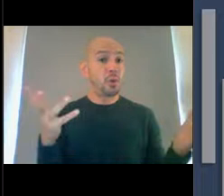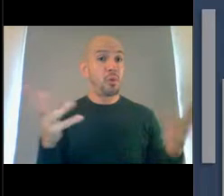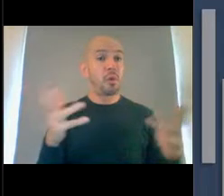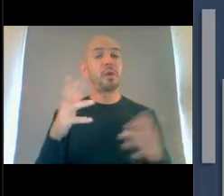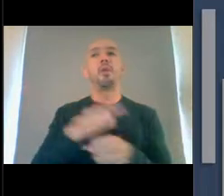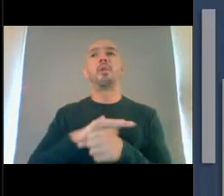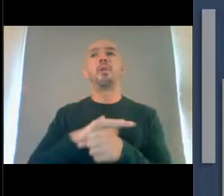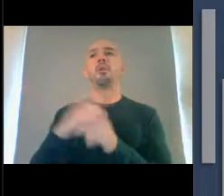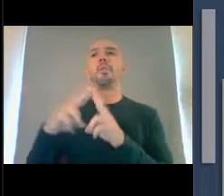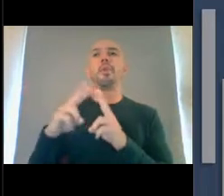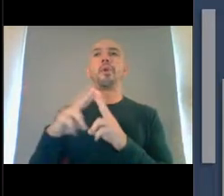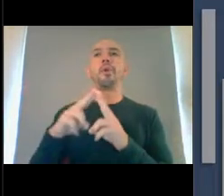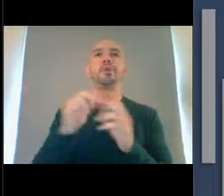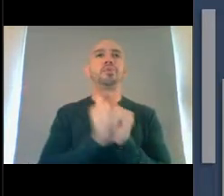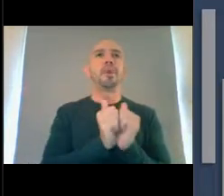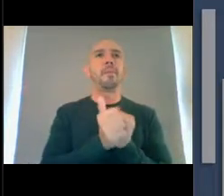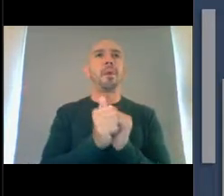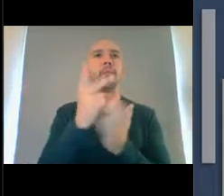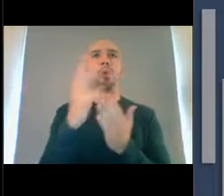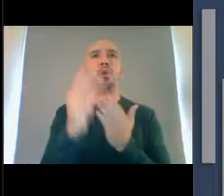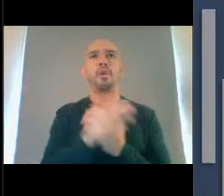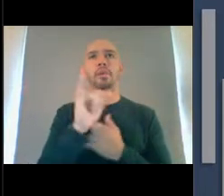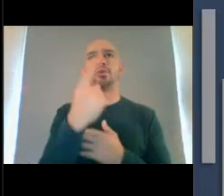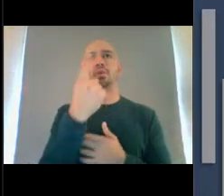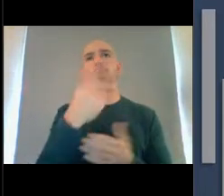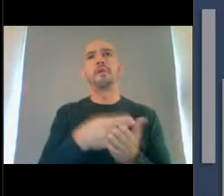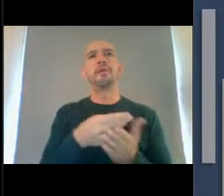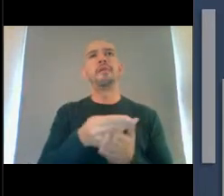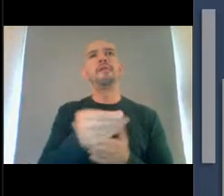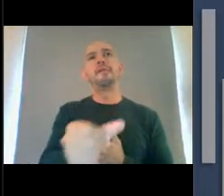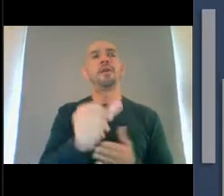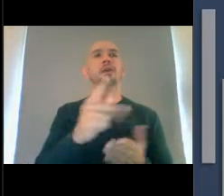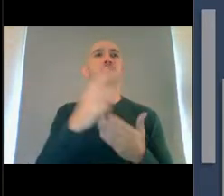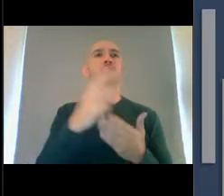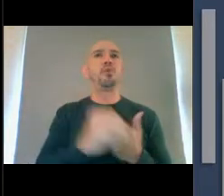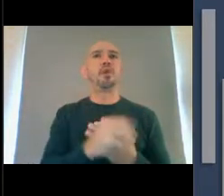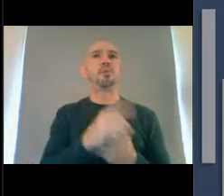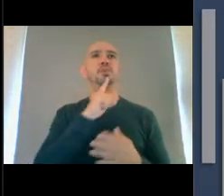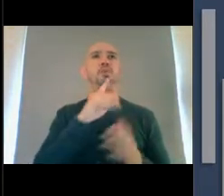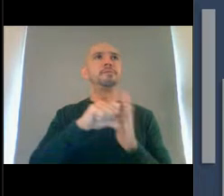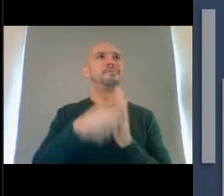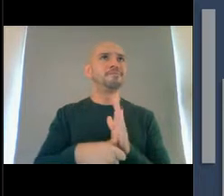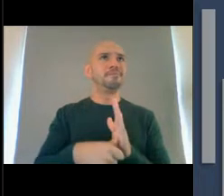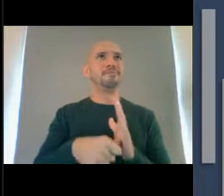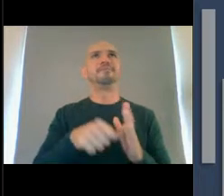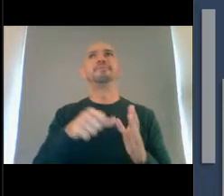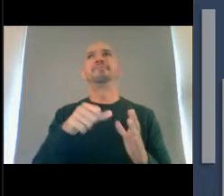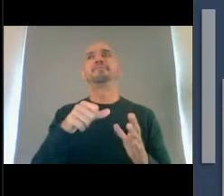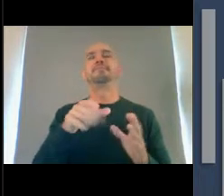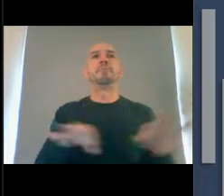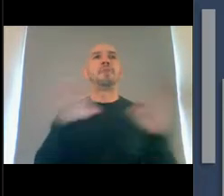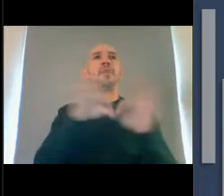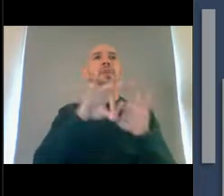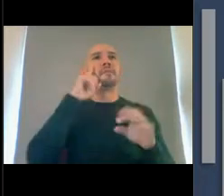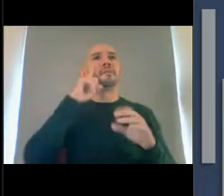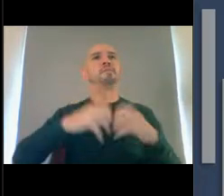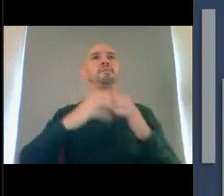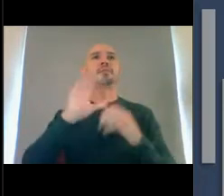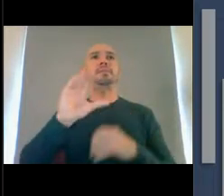competitive program was one of the funding programs that was explicitly considered in the development of capti and we